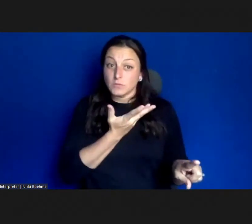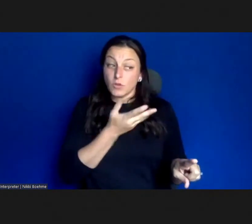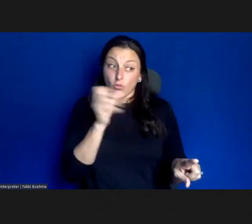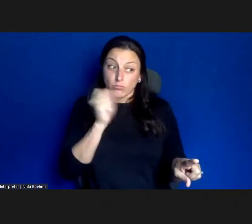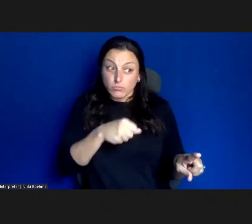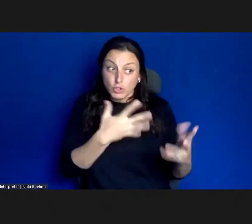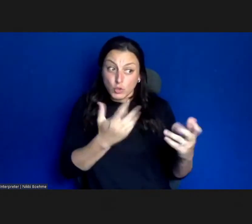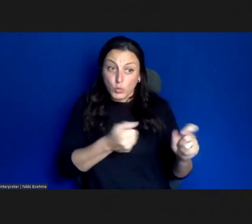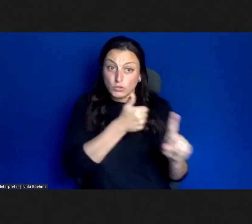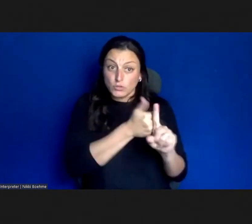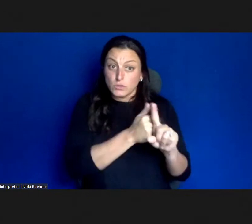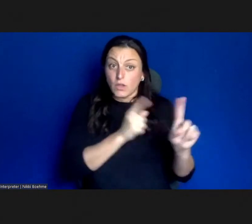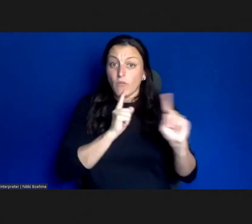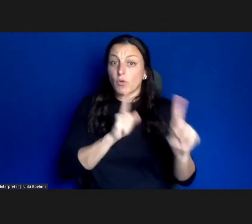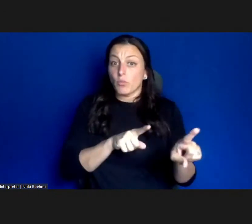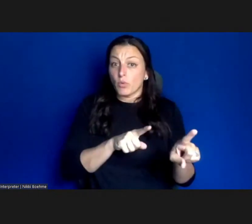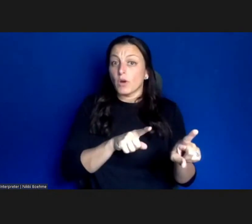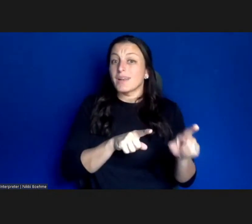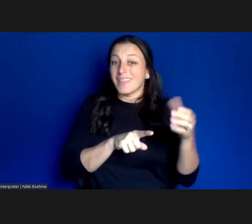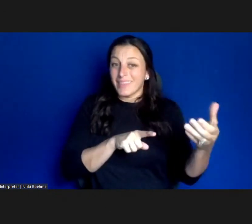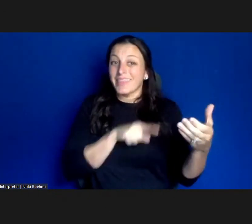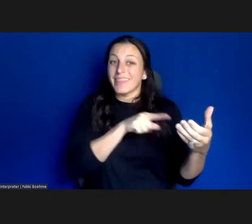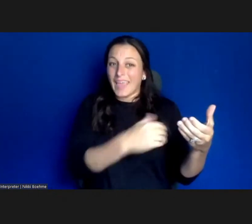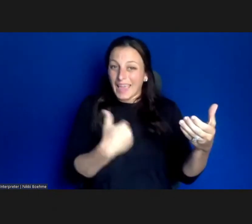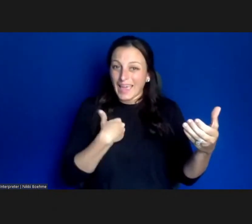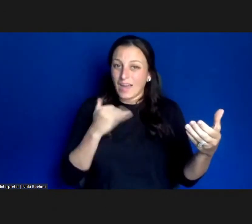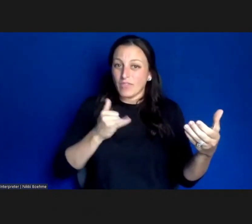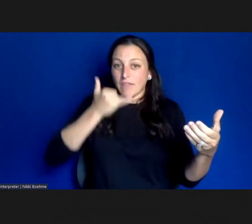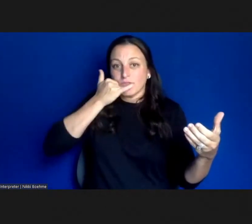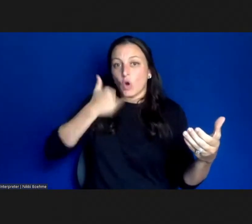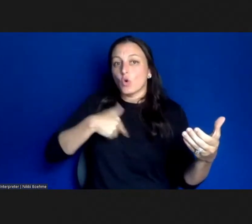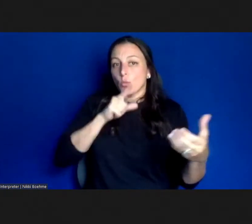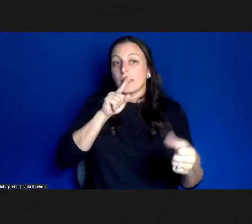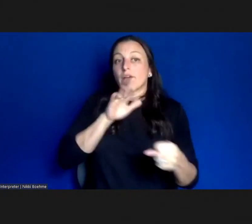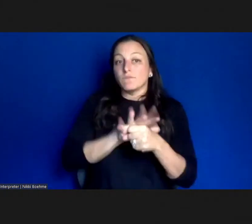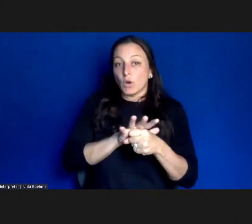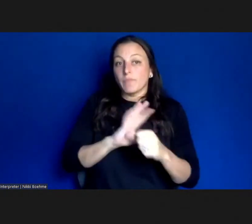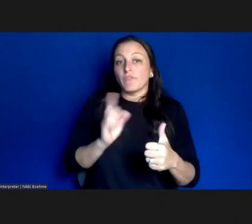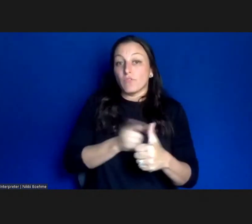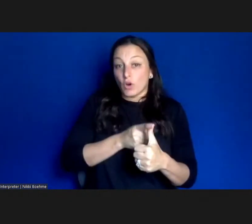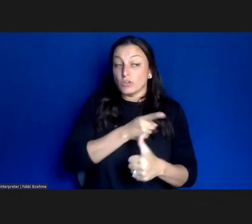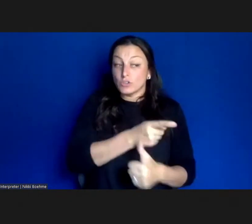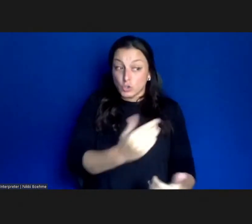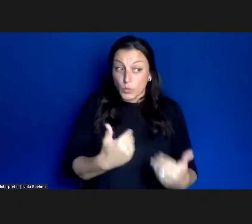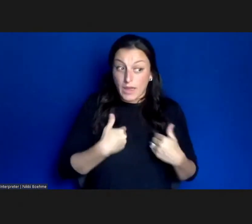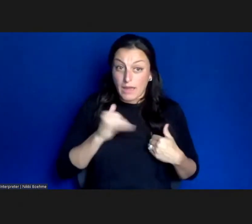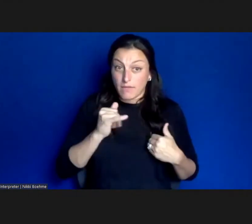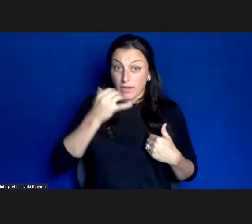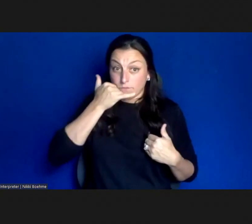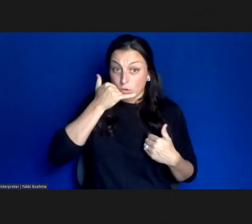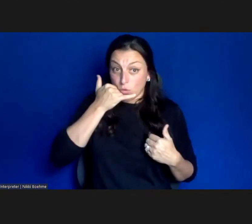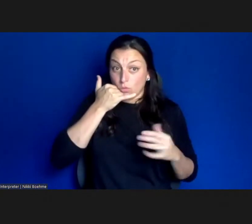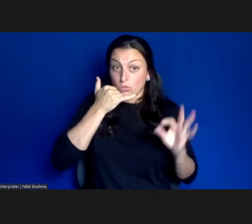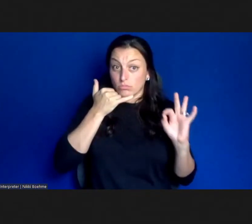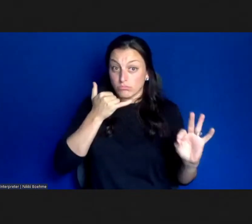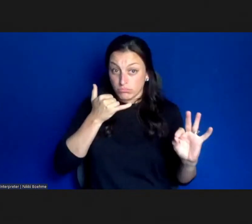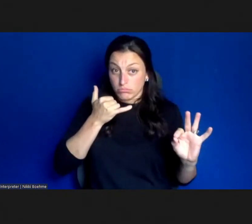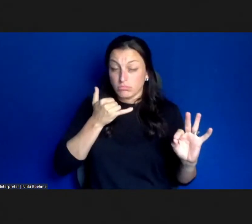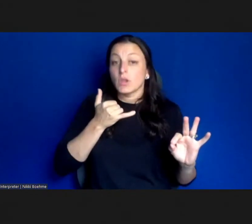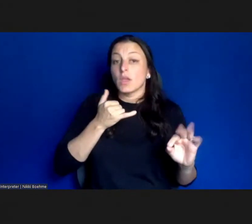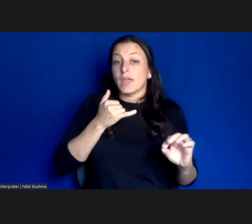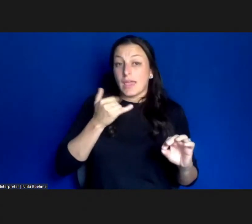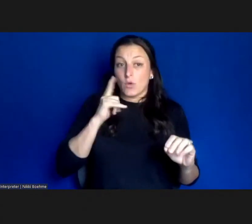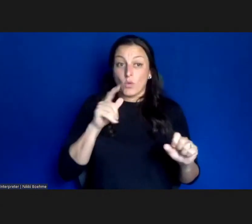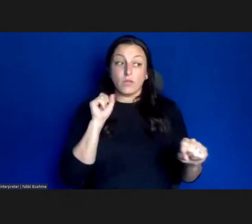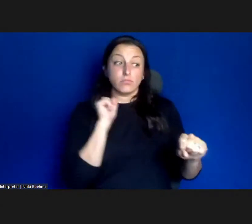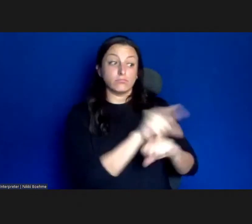self-report is in possession of that handset. We confirm that they are in possession of the handset where that activation will be